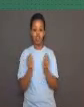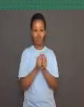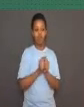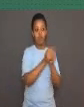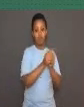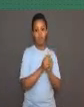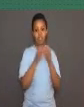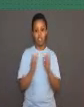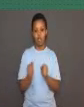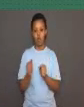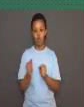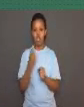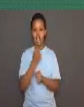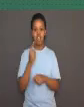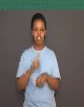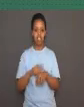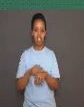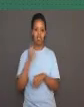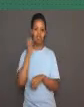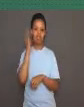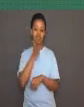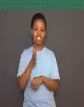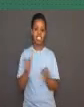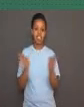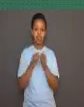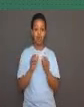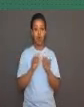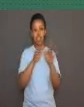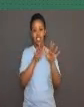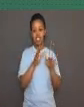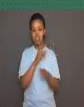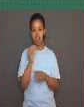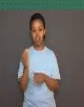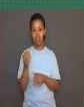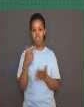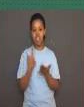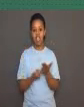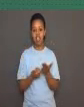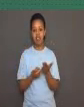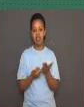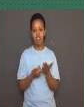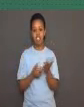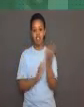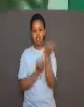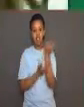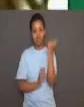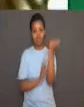bees, or they scatter, like we learned using the example of woodlice.